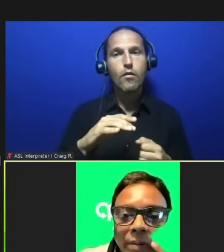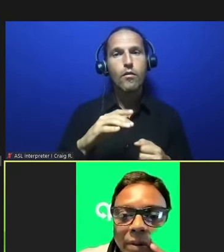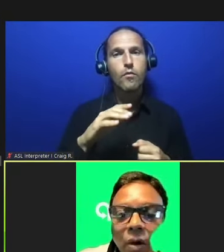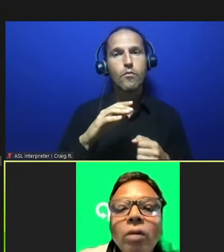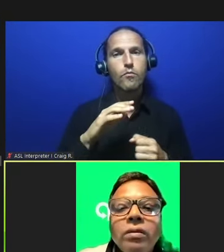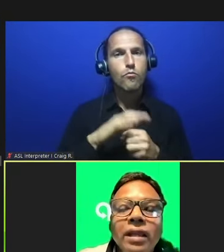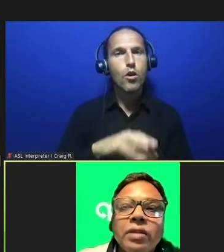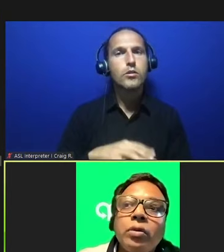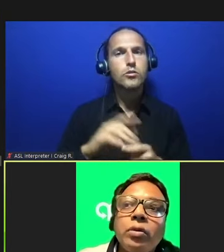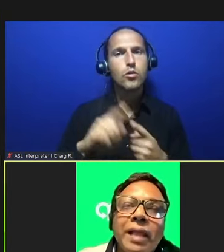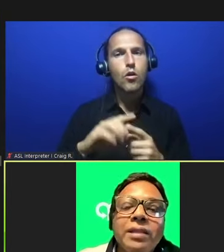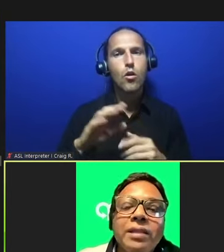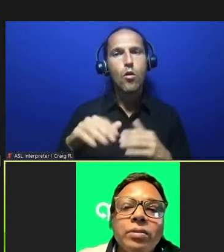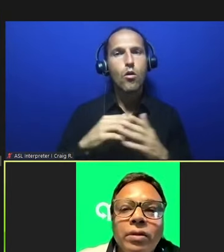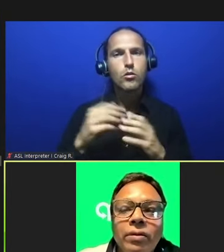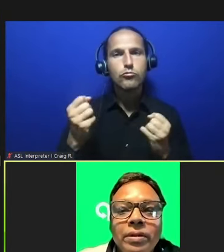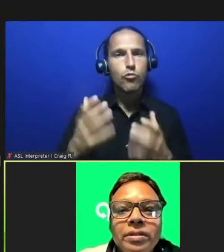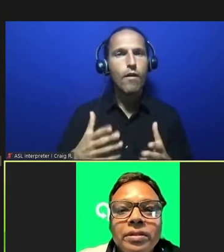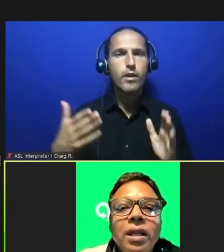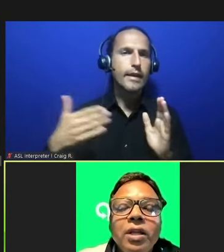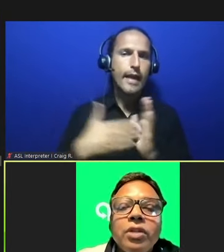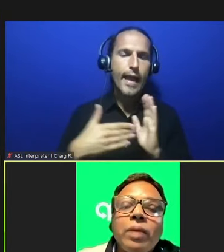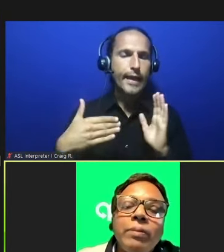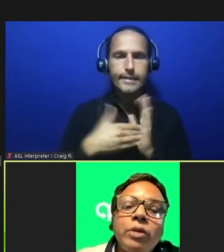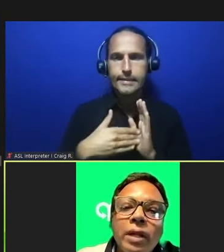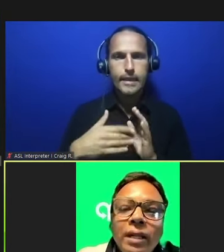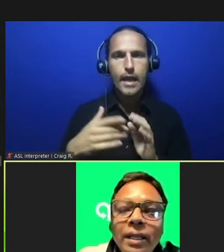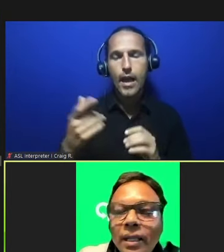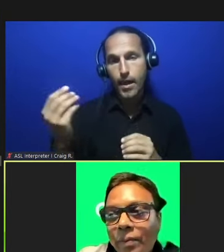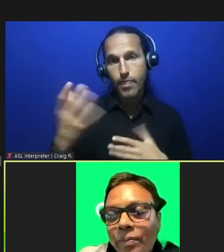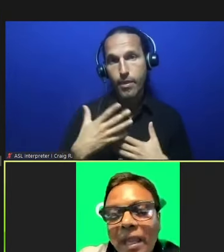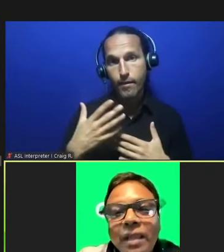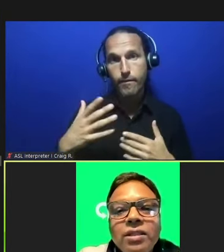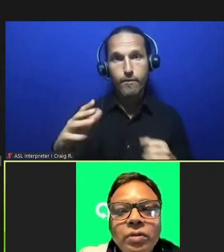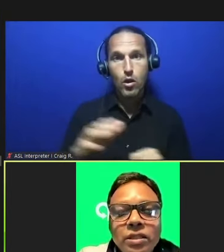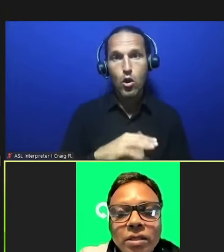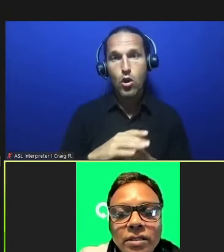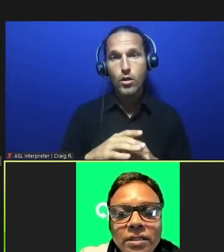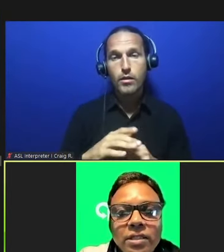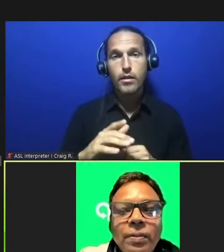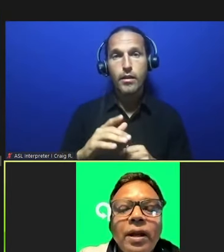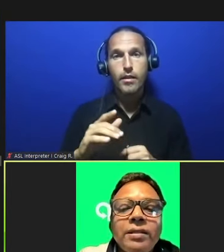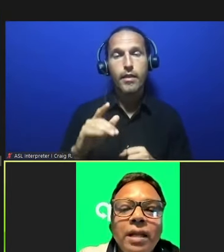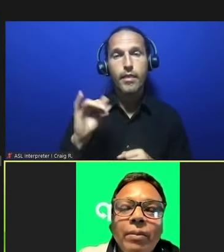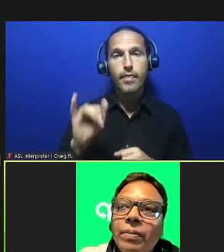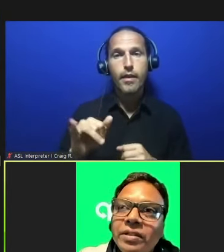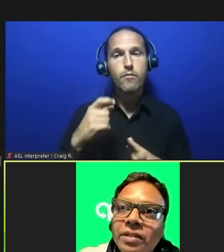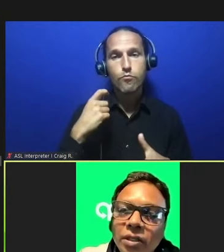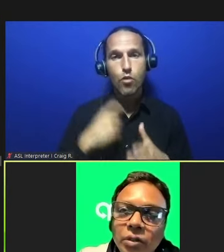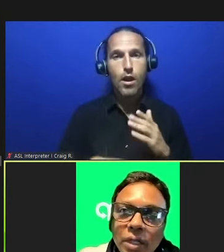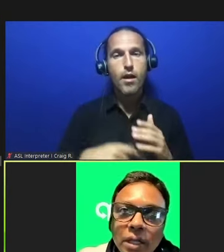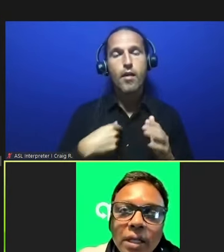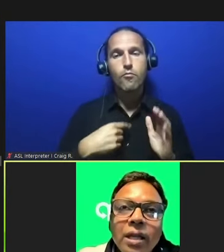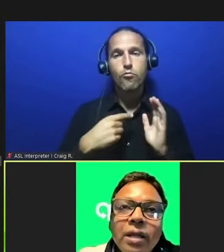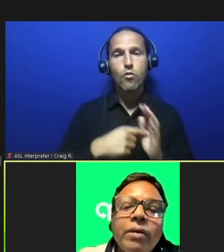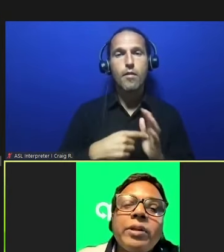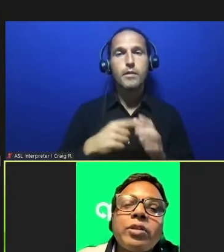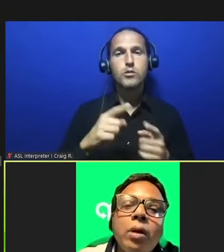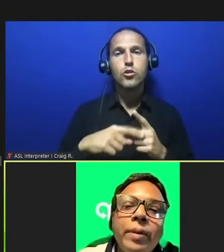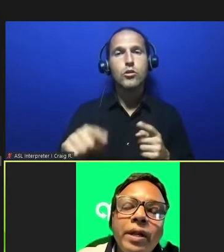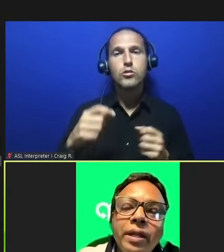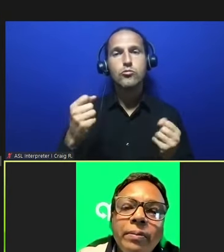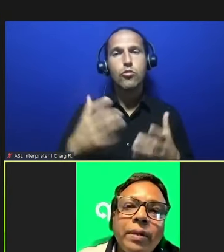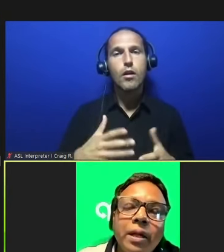driver. All things that go to against to the drivers. So I'm totally against to this congestion price. I'm representing to the